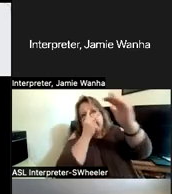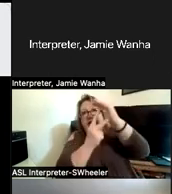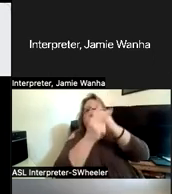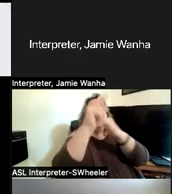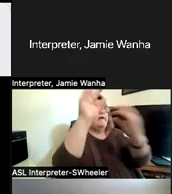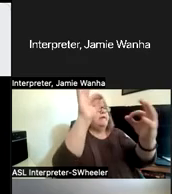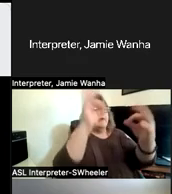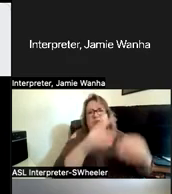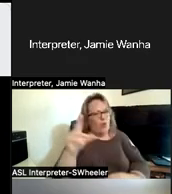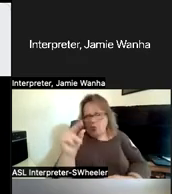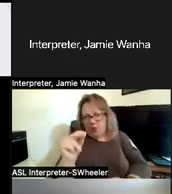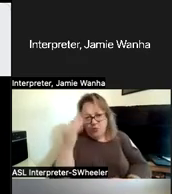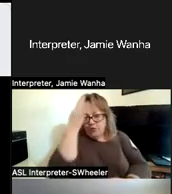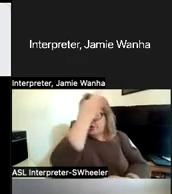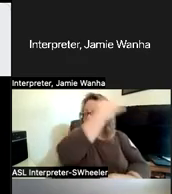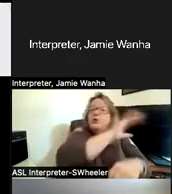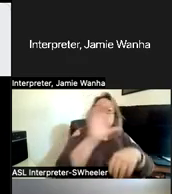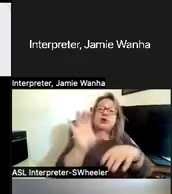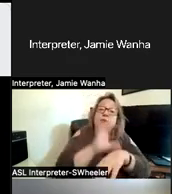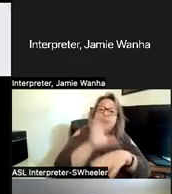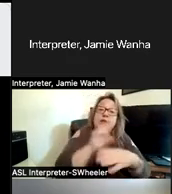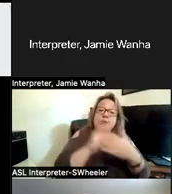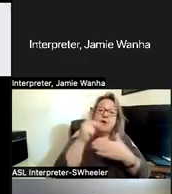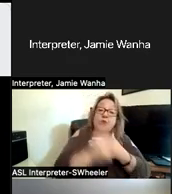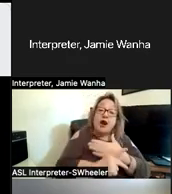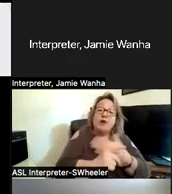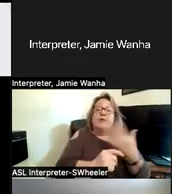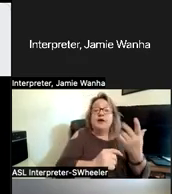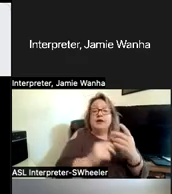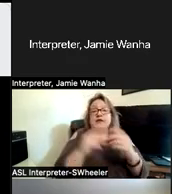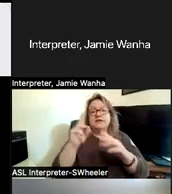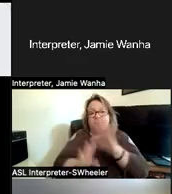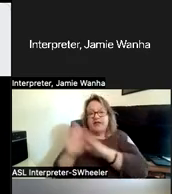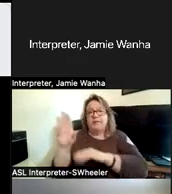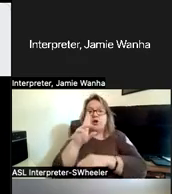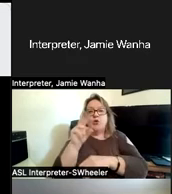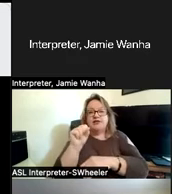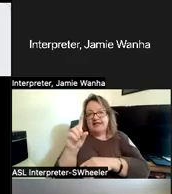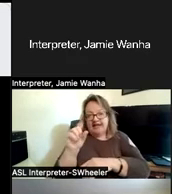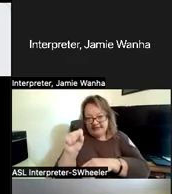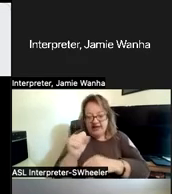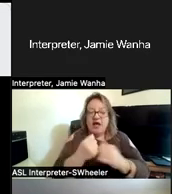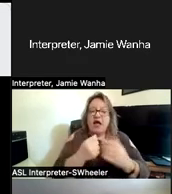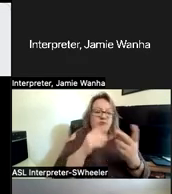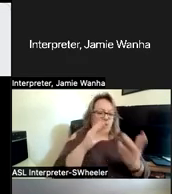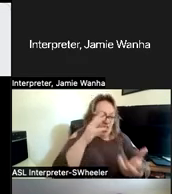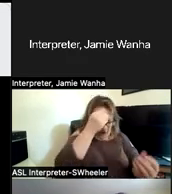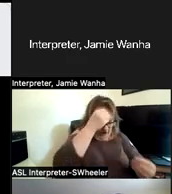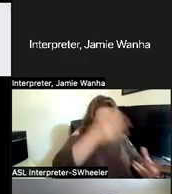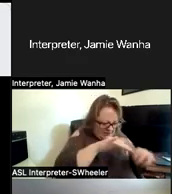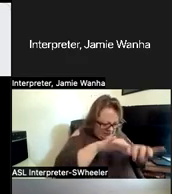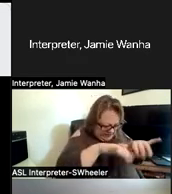We use a computer program, HASLUS, developed by USGS, and with all the information that we had about